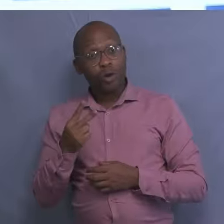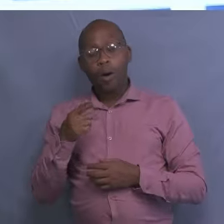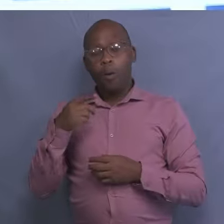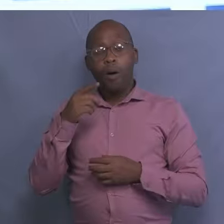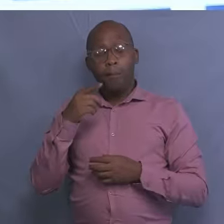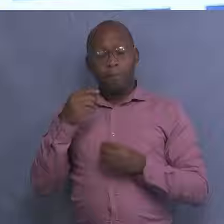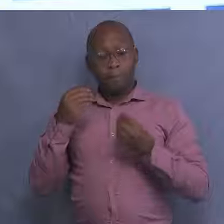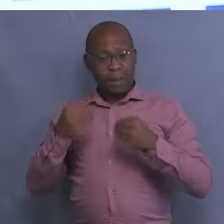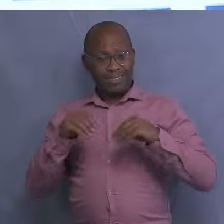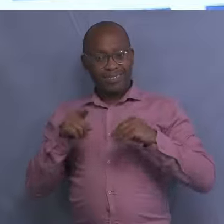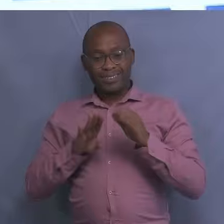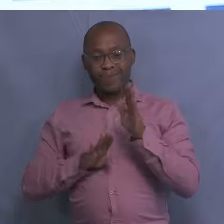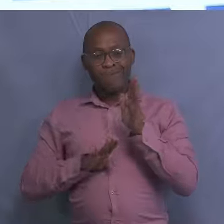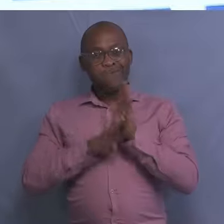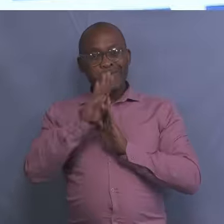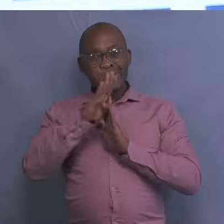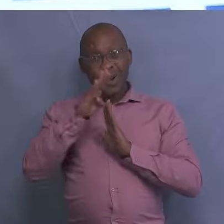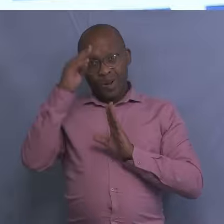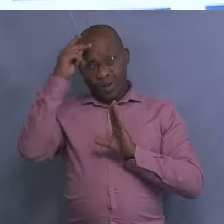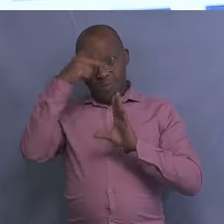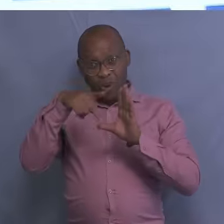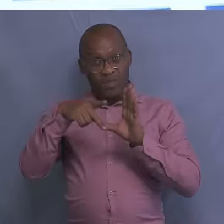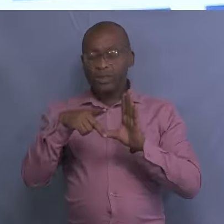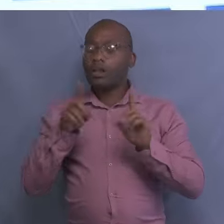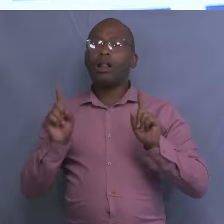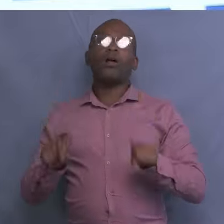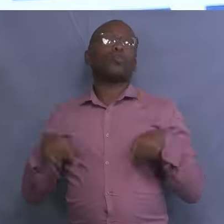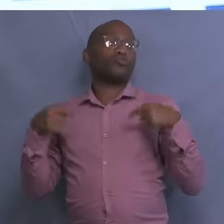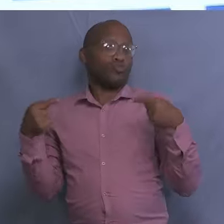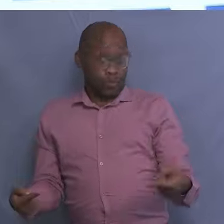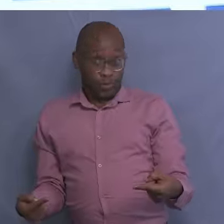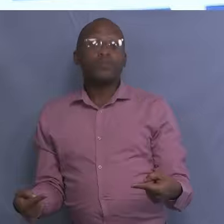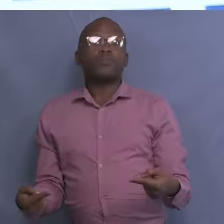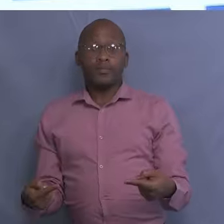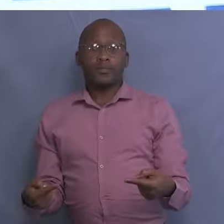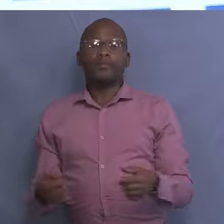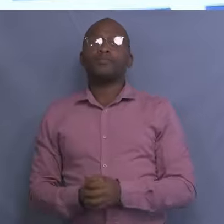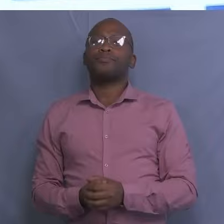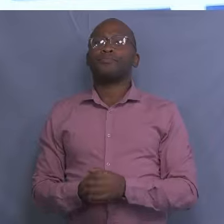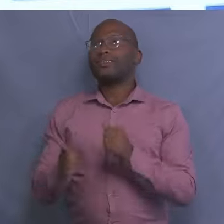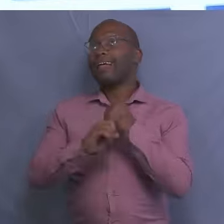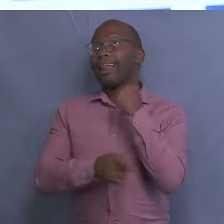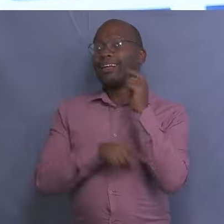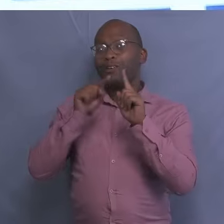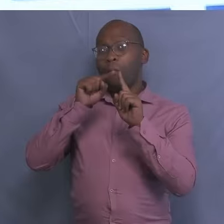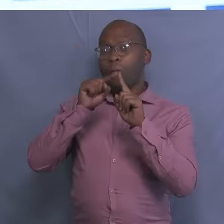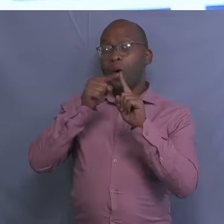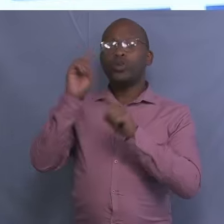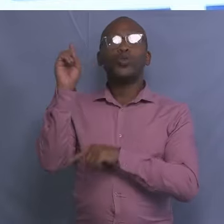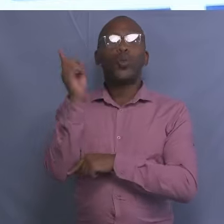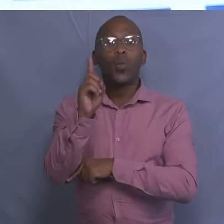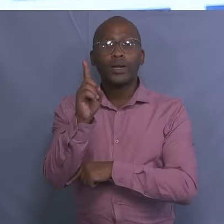that professional image. And then the last one, grade 12, is an